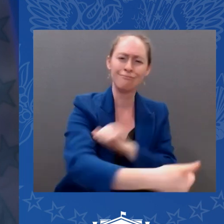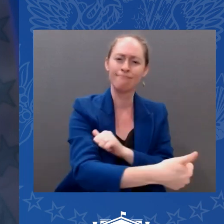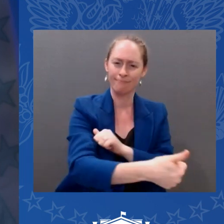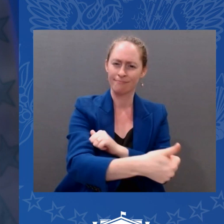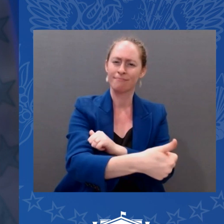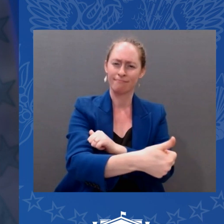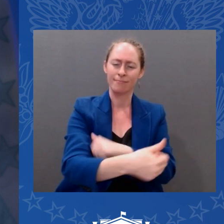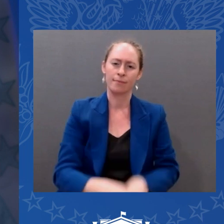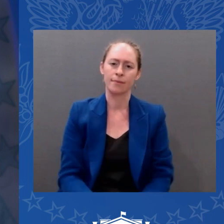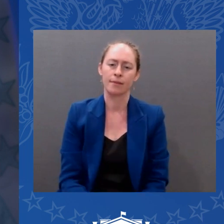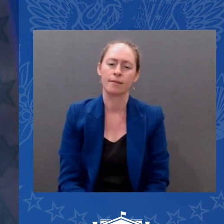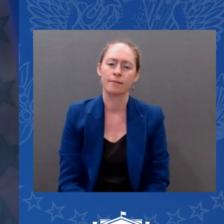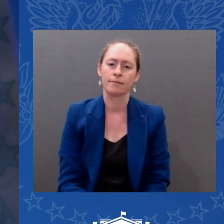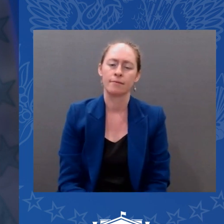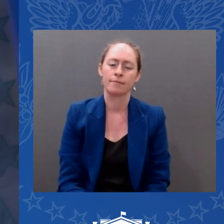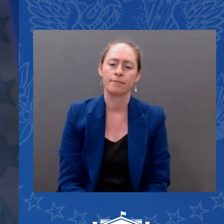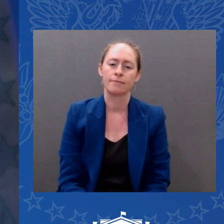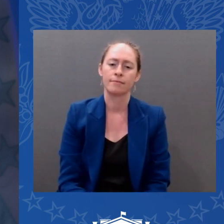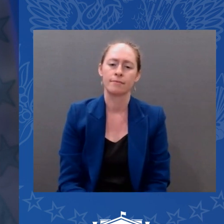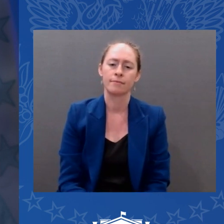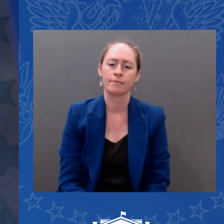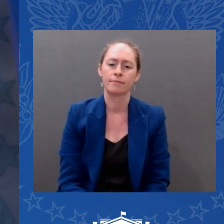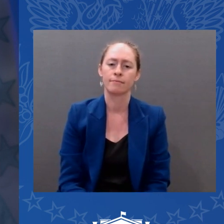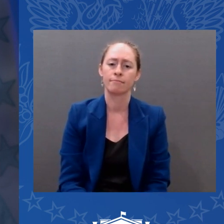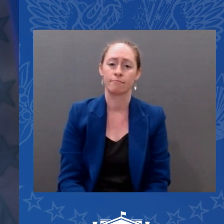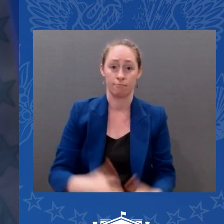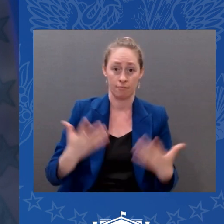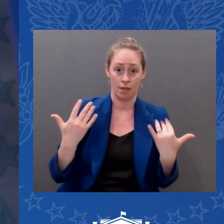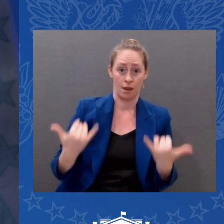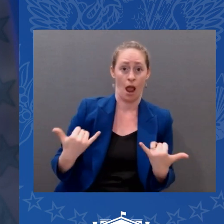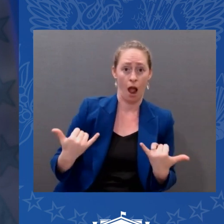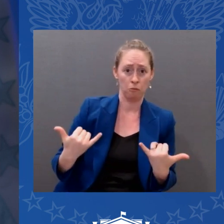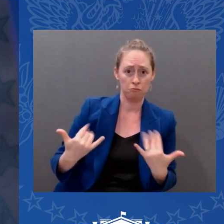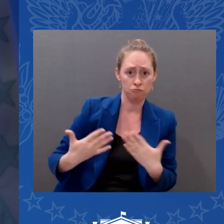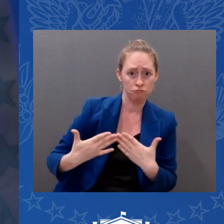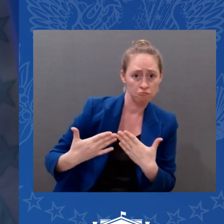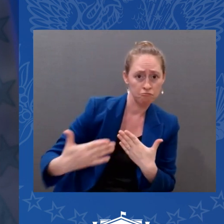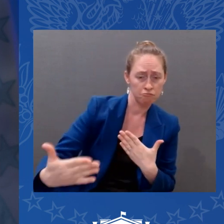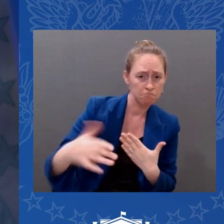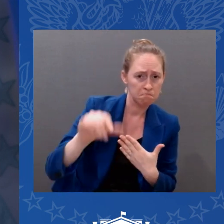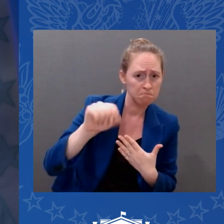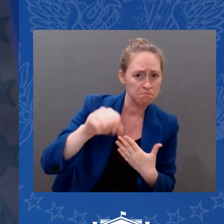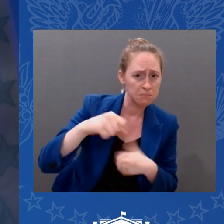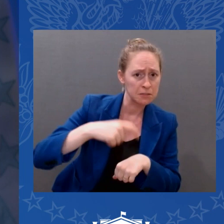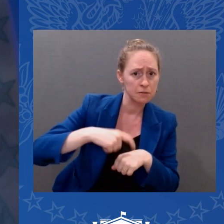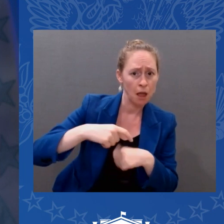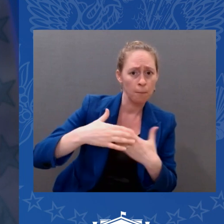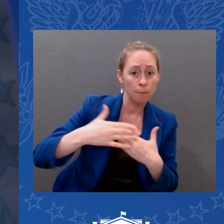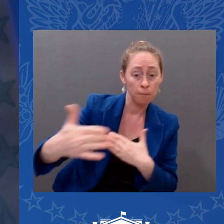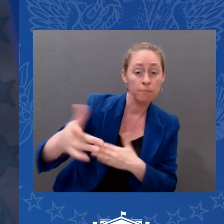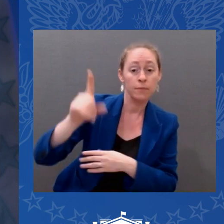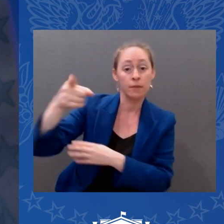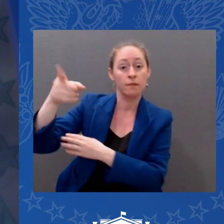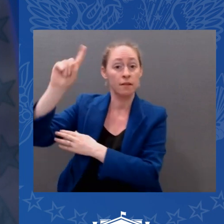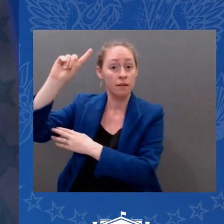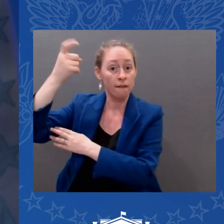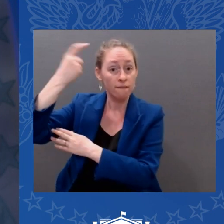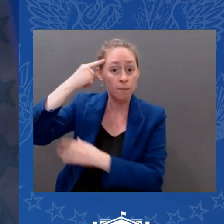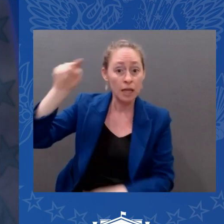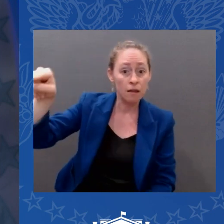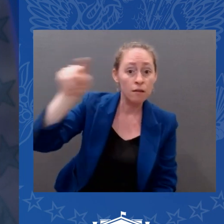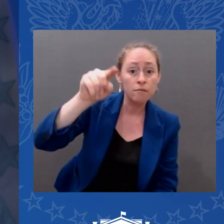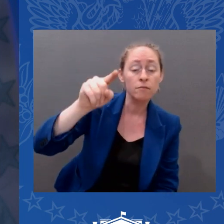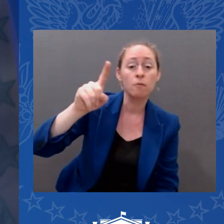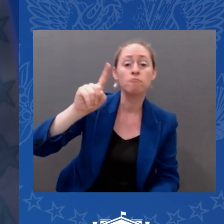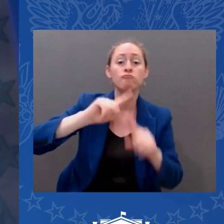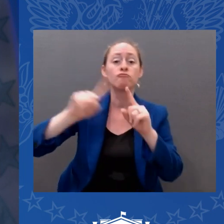ahead. Governmental agencies working with civil society will be a focal point in the realization of